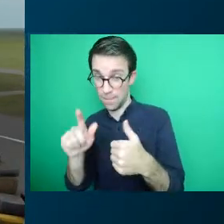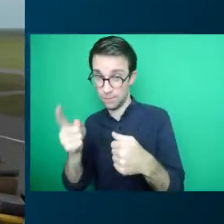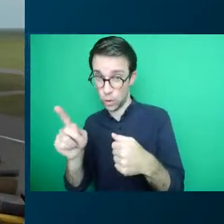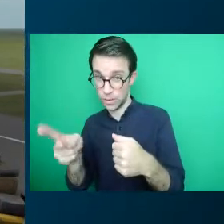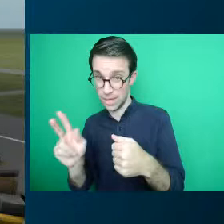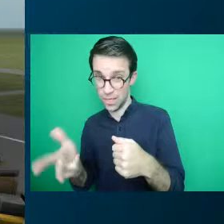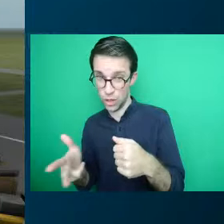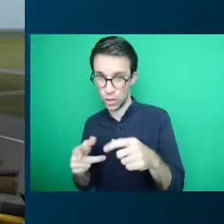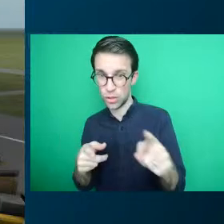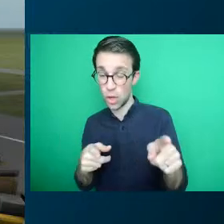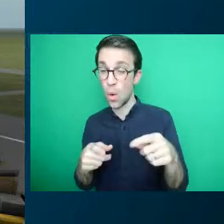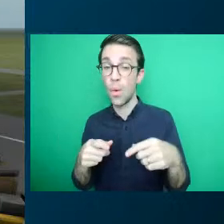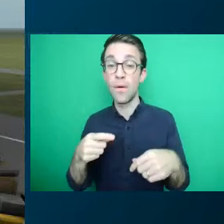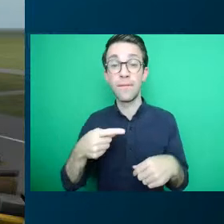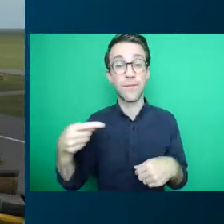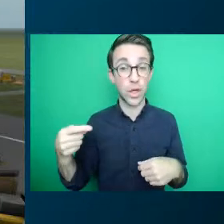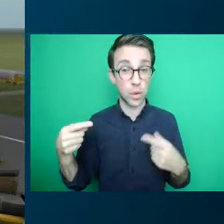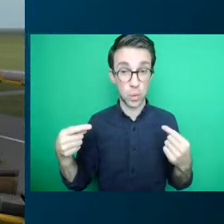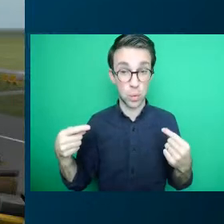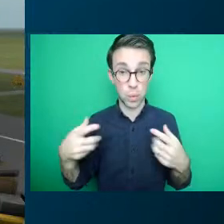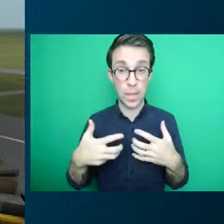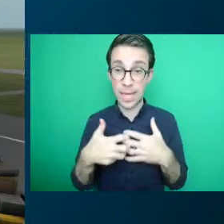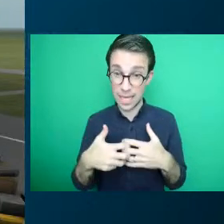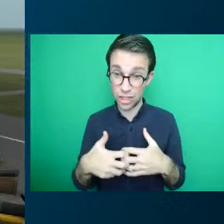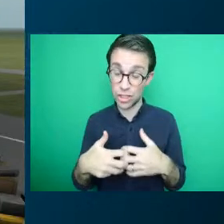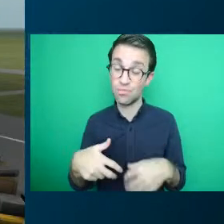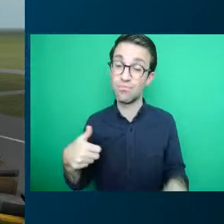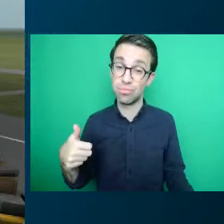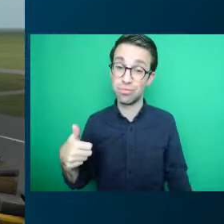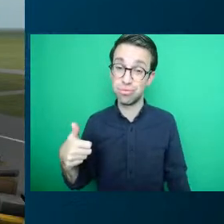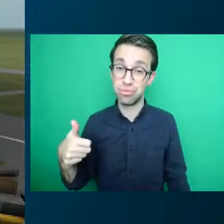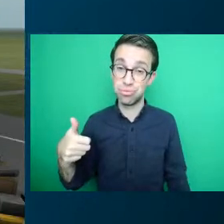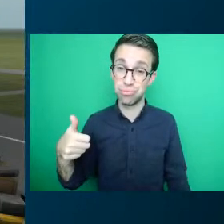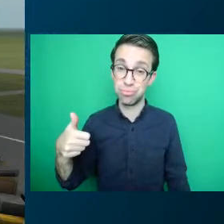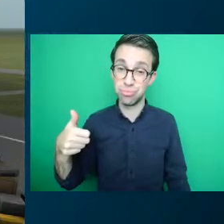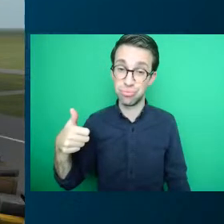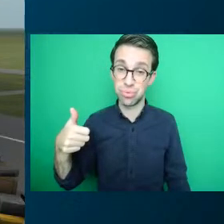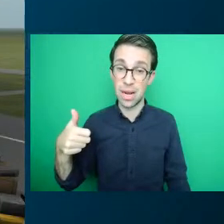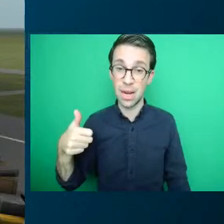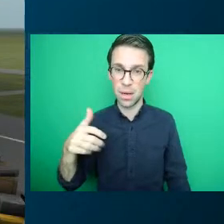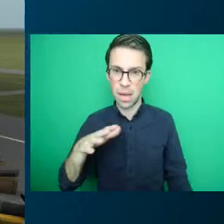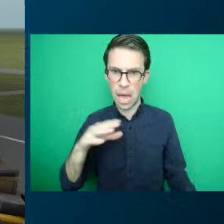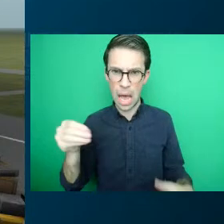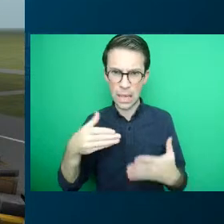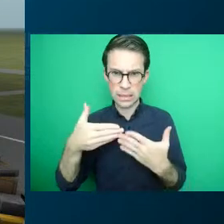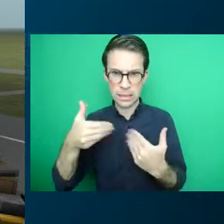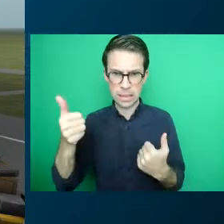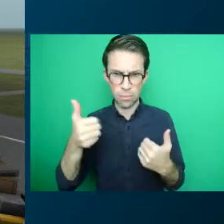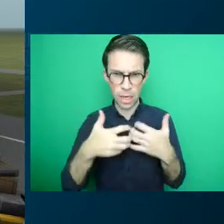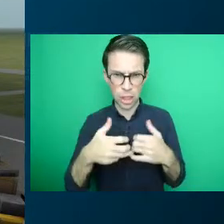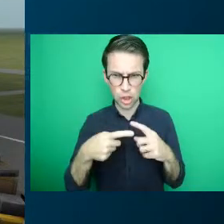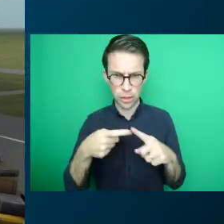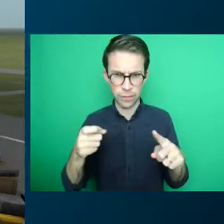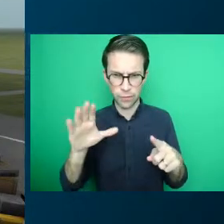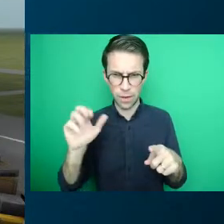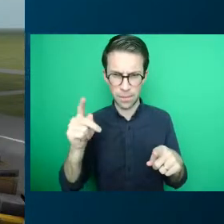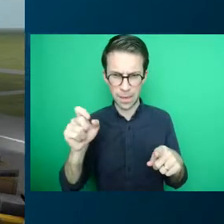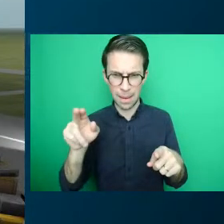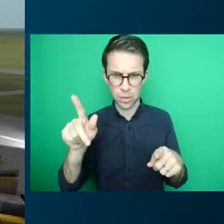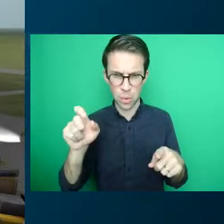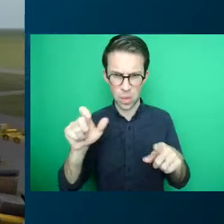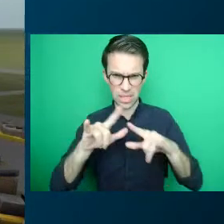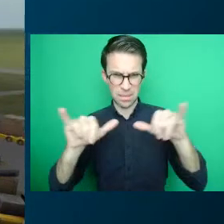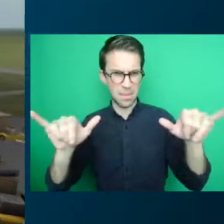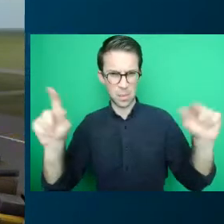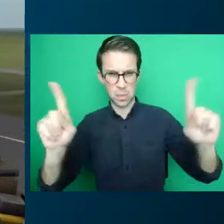what's going to happen first? I'm going to light the engine, and I'm going to separate the engine from the capsule. That doesn't sound like a good idea.